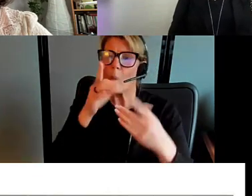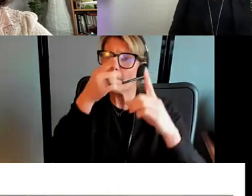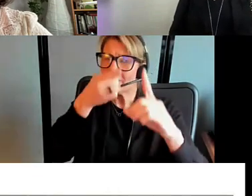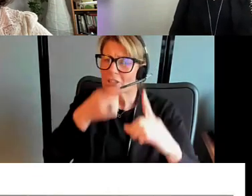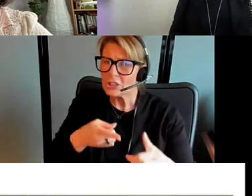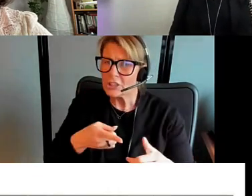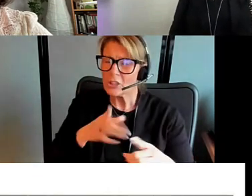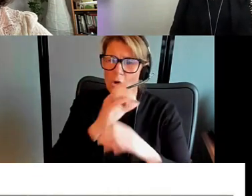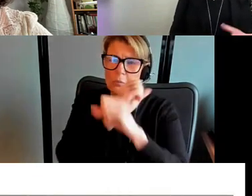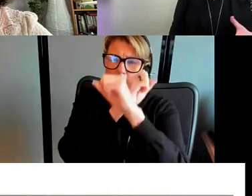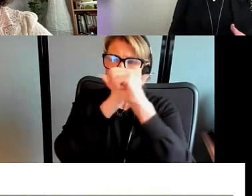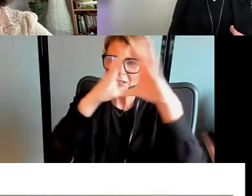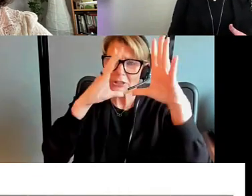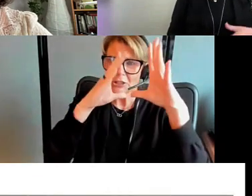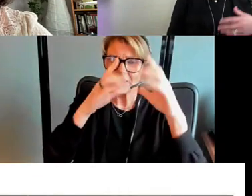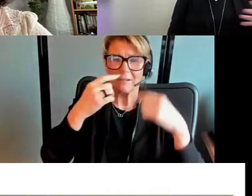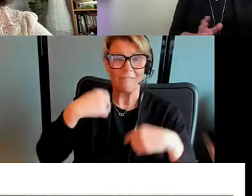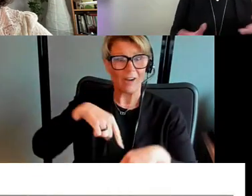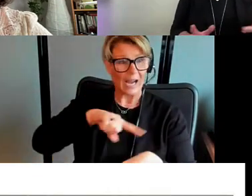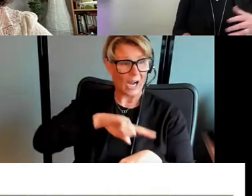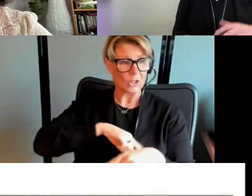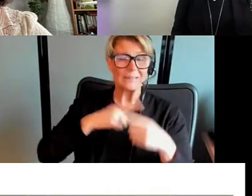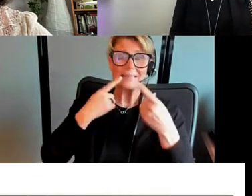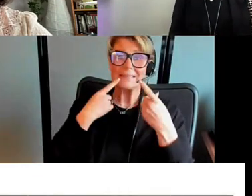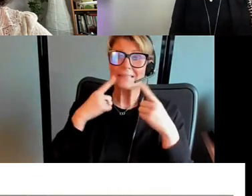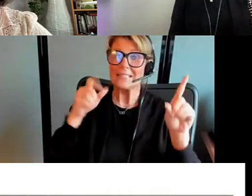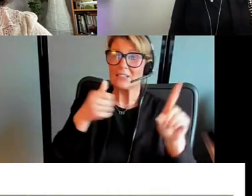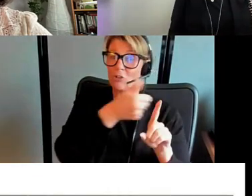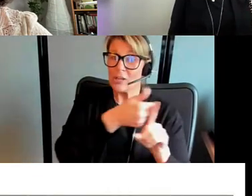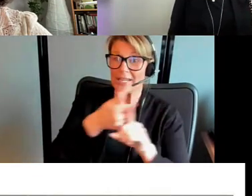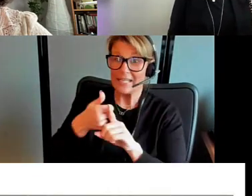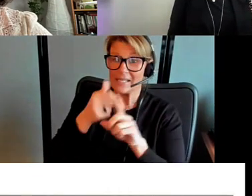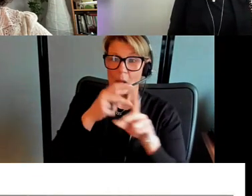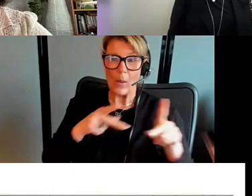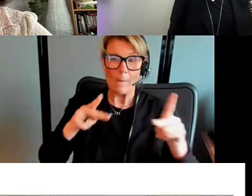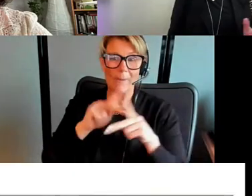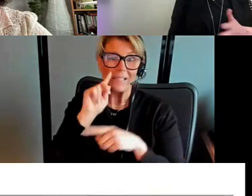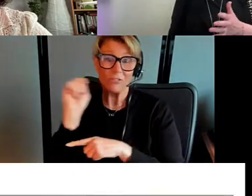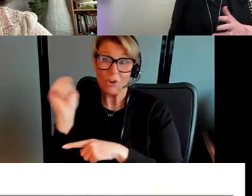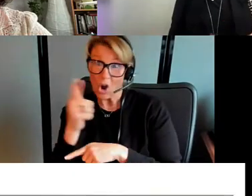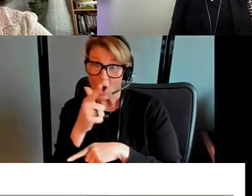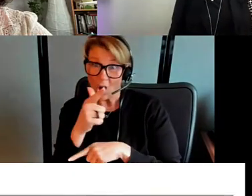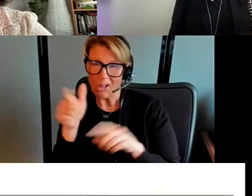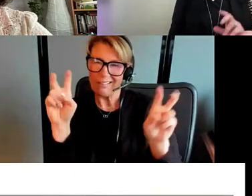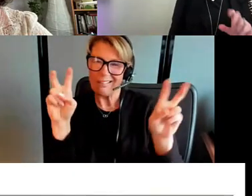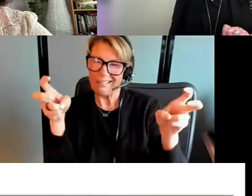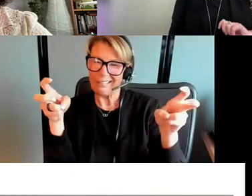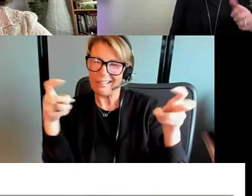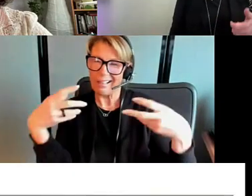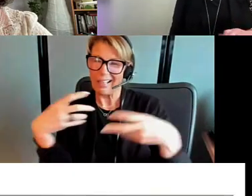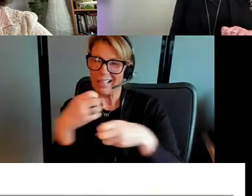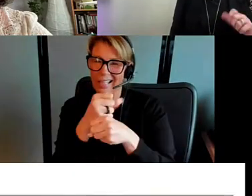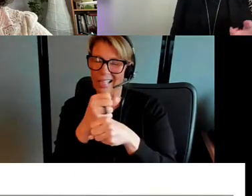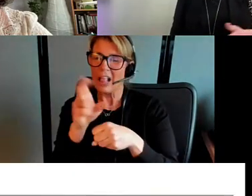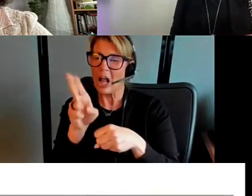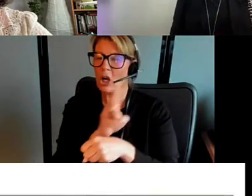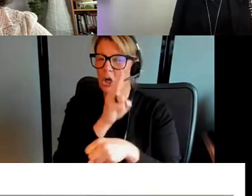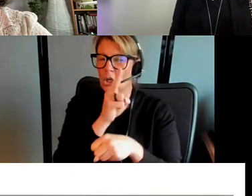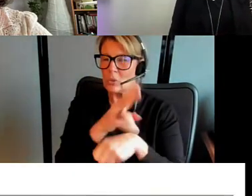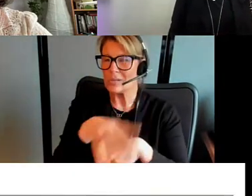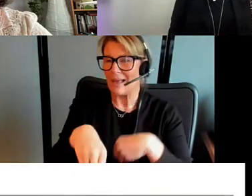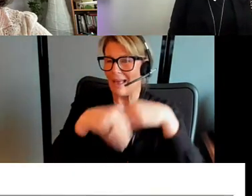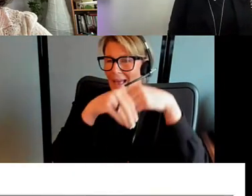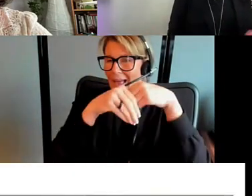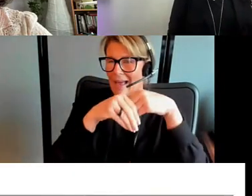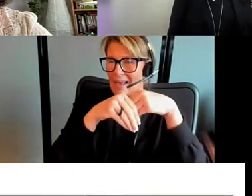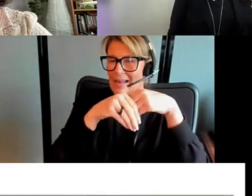a place for all, a success for each, a place for all. So I kind of use that in a few stories, not every story, but I try to bring out our